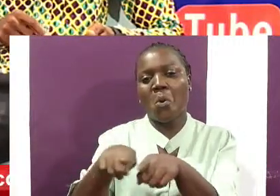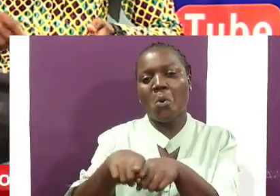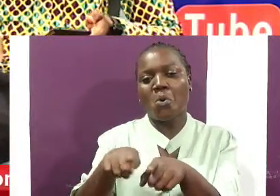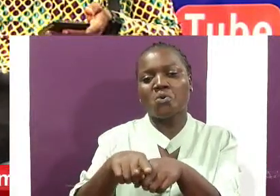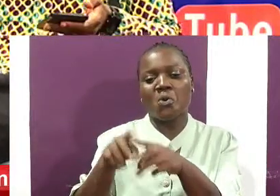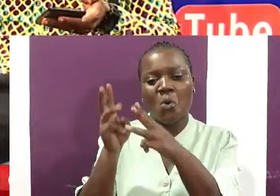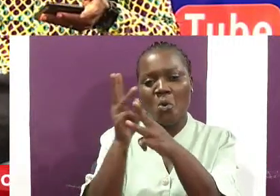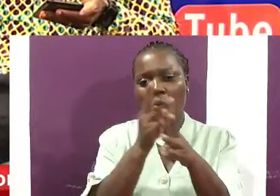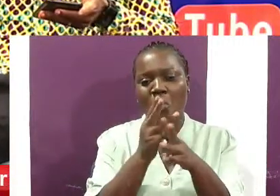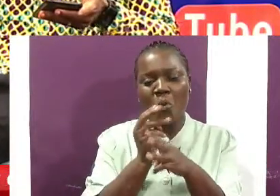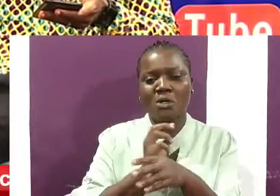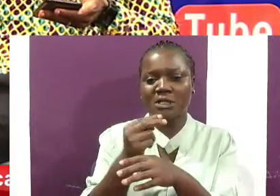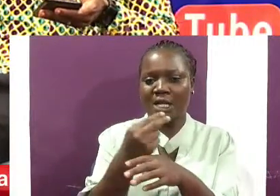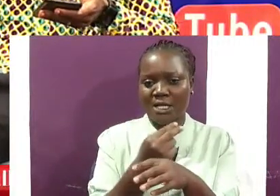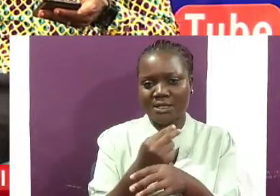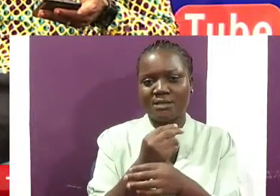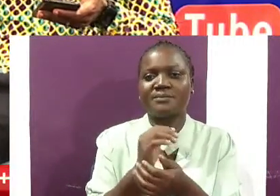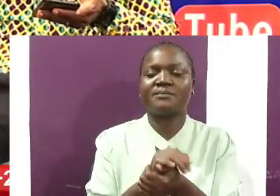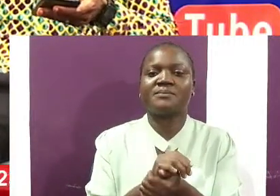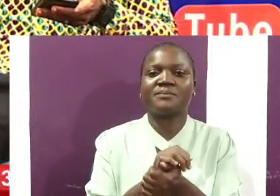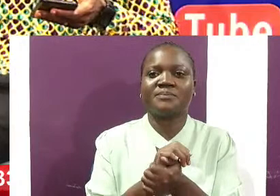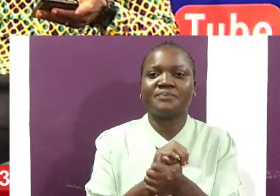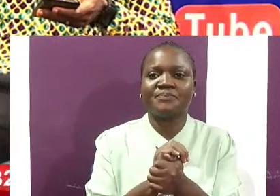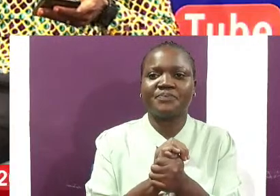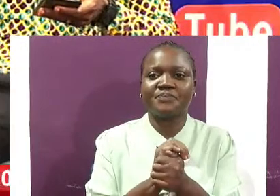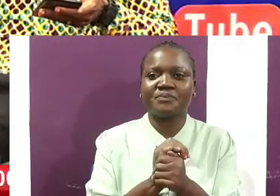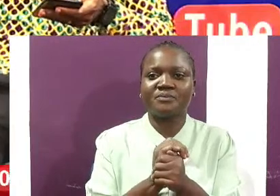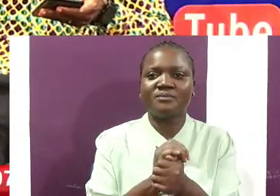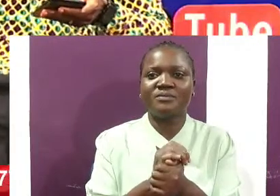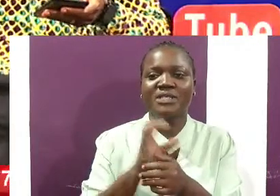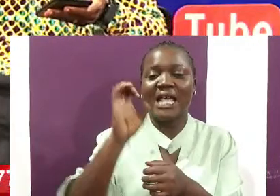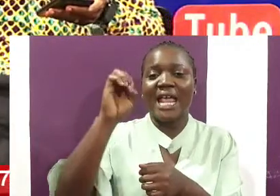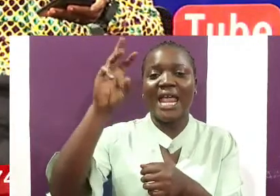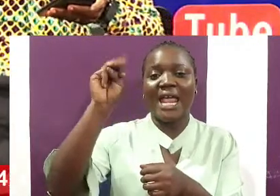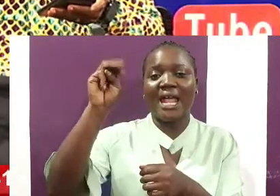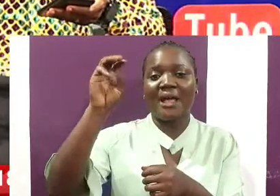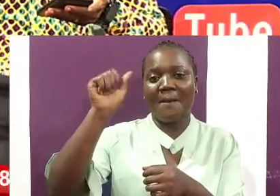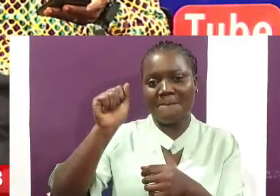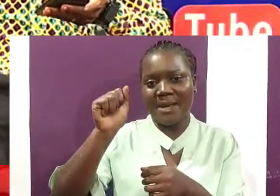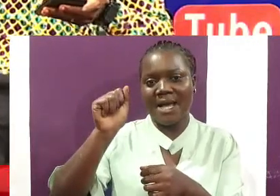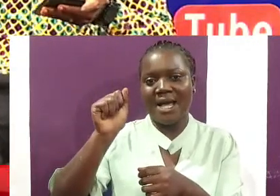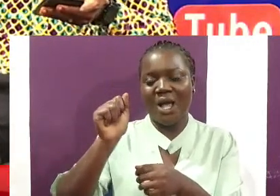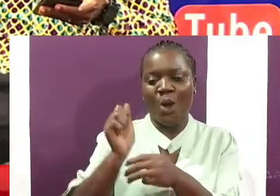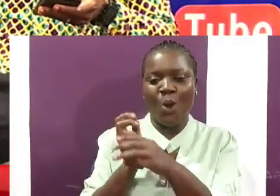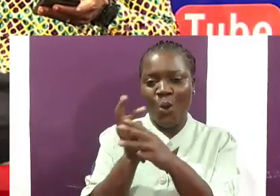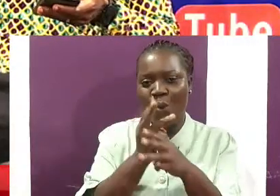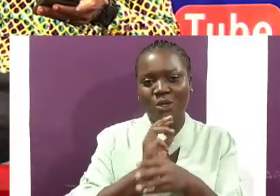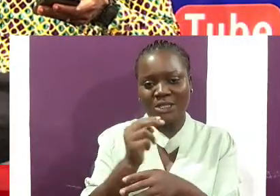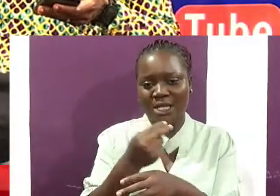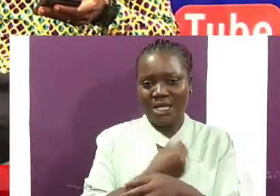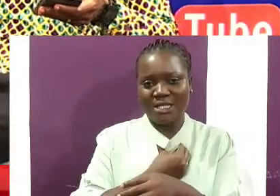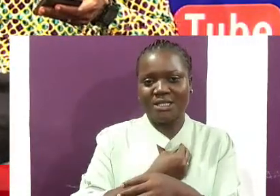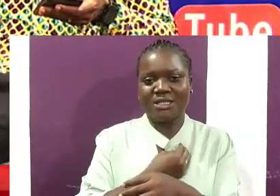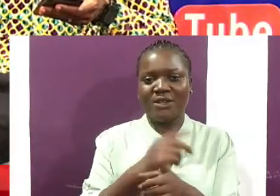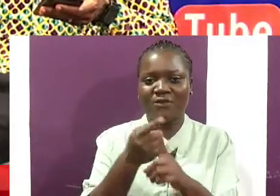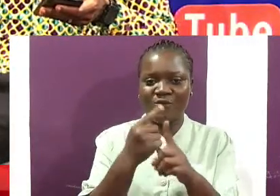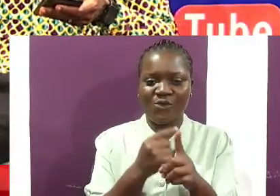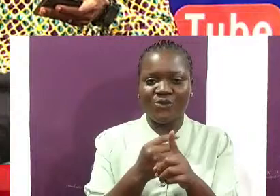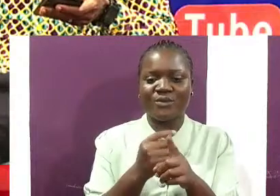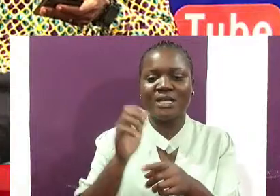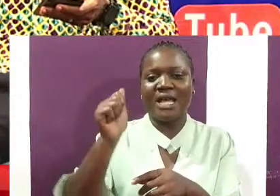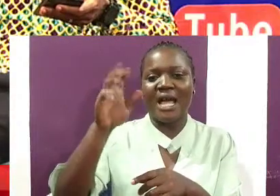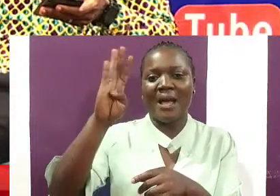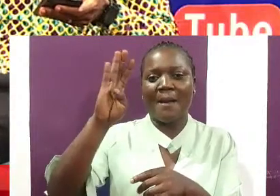ha. Emmanuel Watin. Also hearing from Cincinnati. Ana Emmanuel Jesse Kwansan so